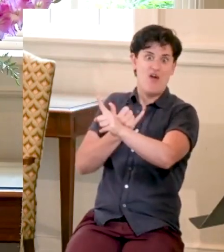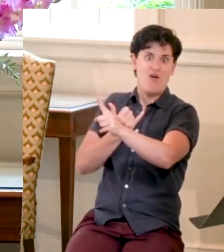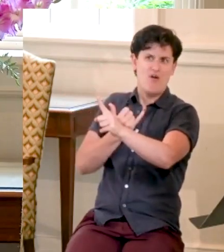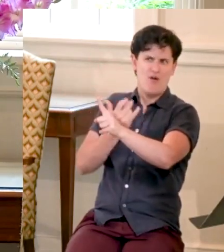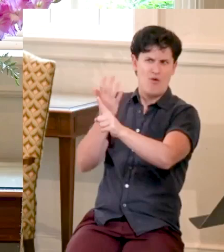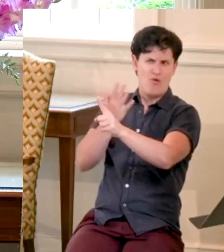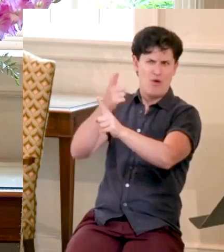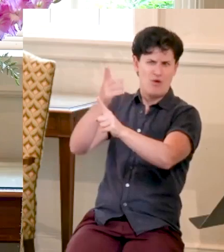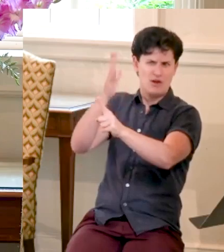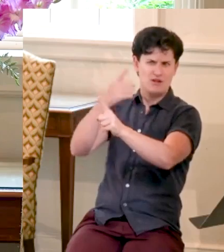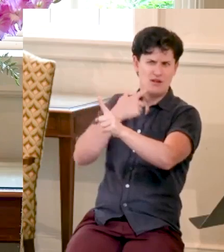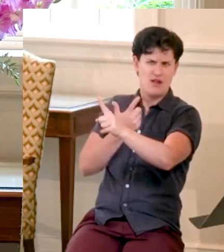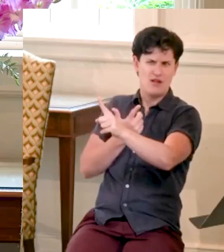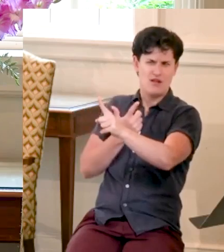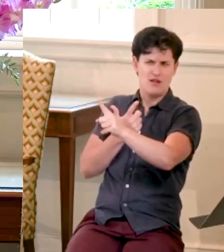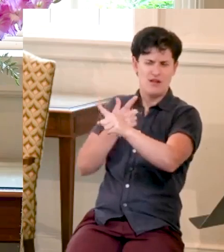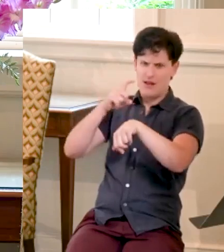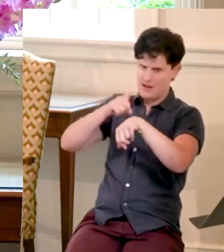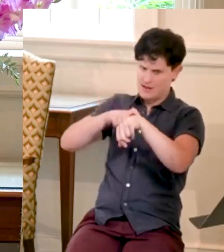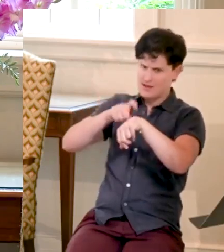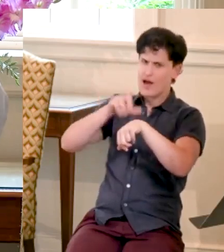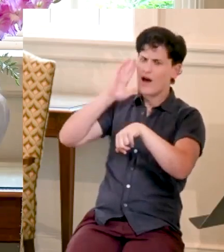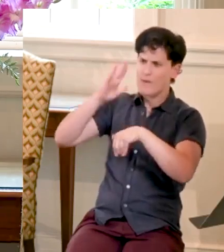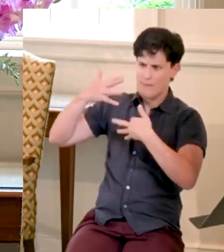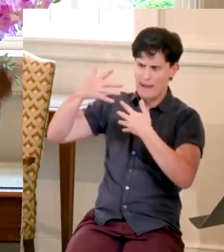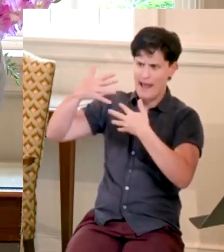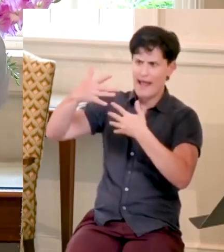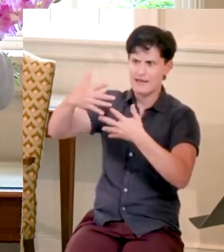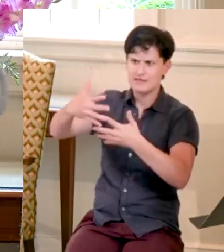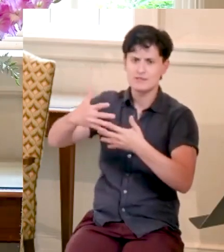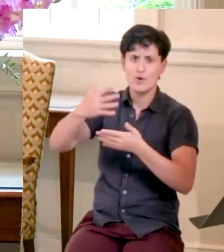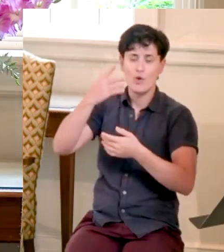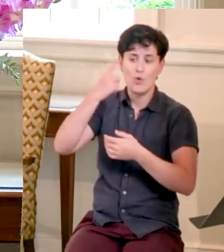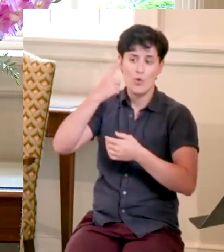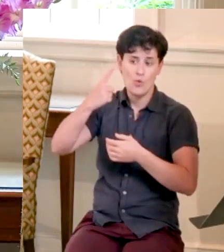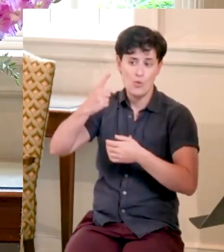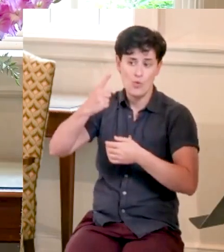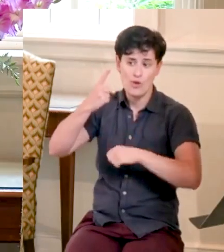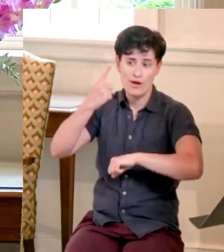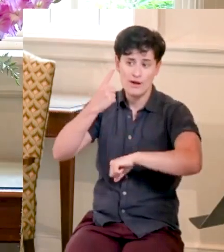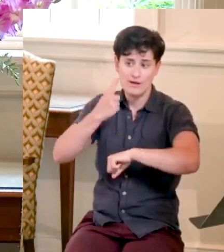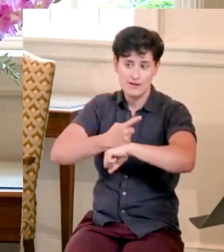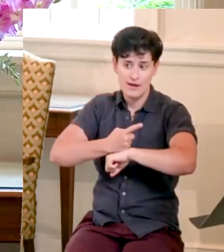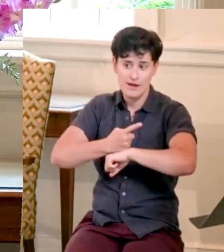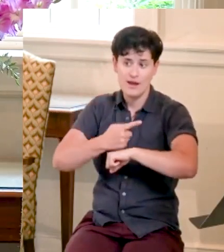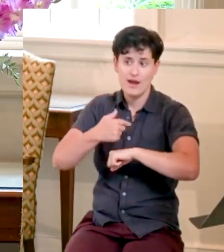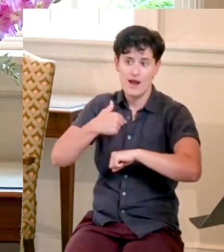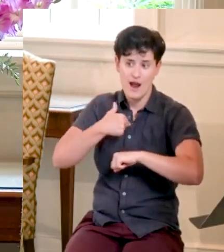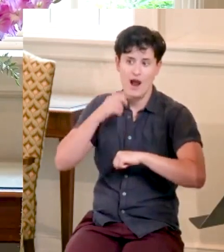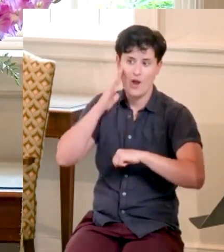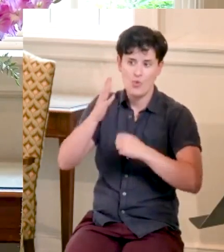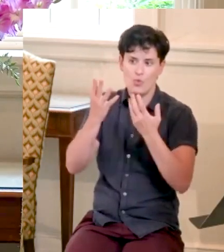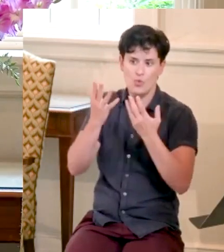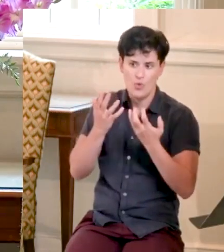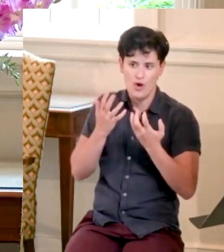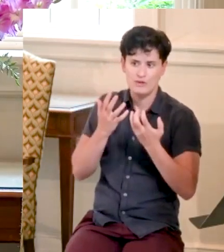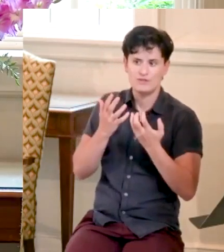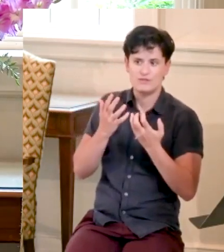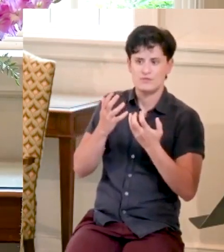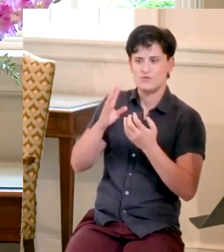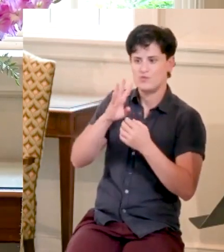Time will pass, and I may someday want to talk to the me of this moment. So